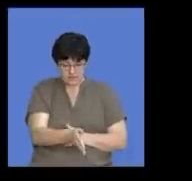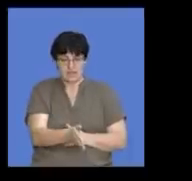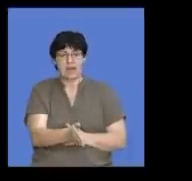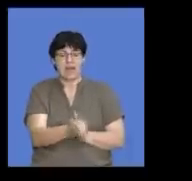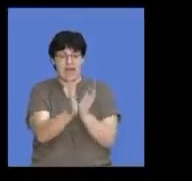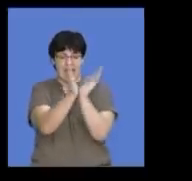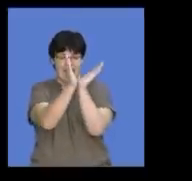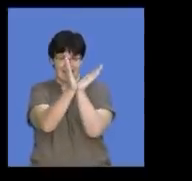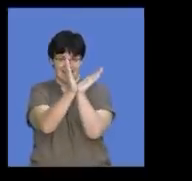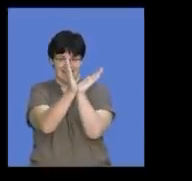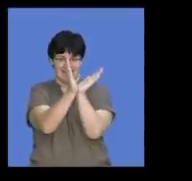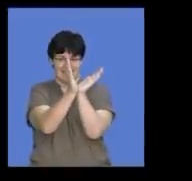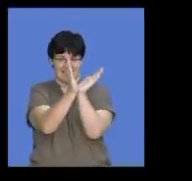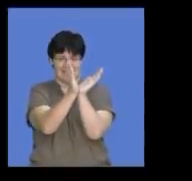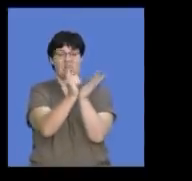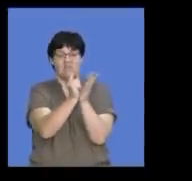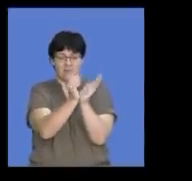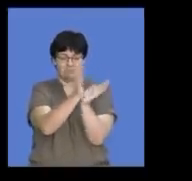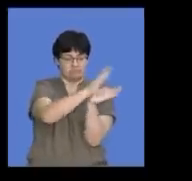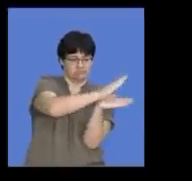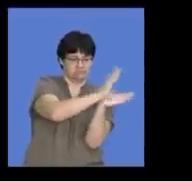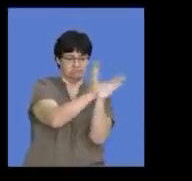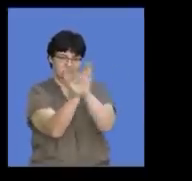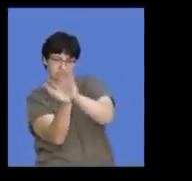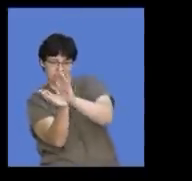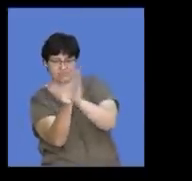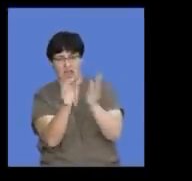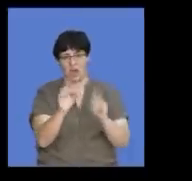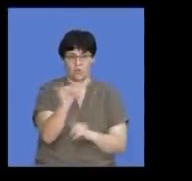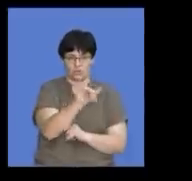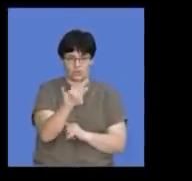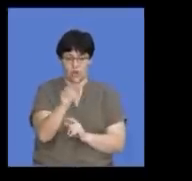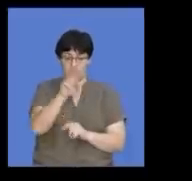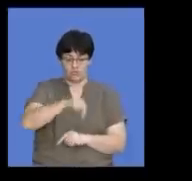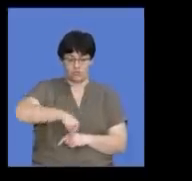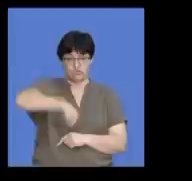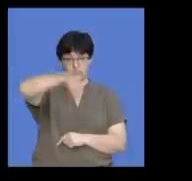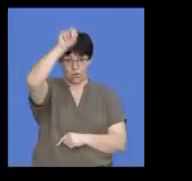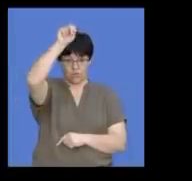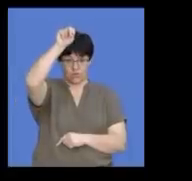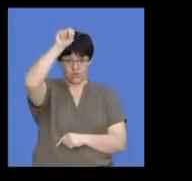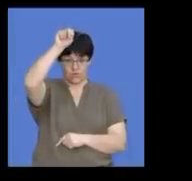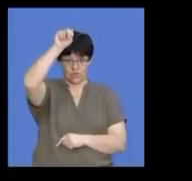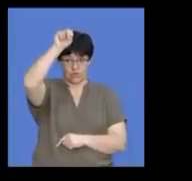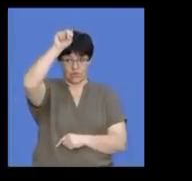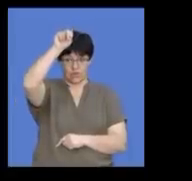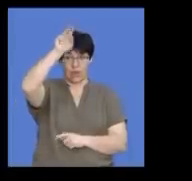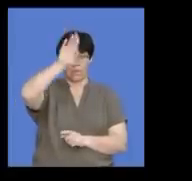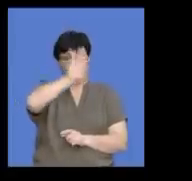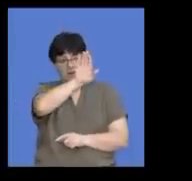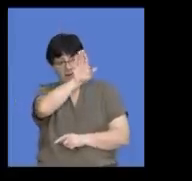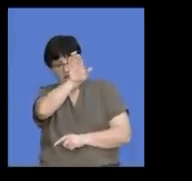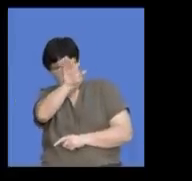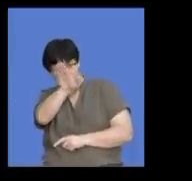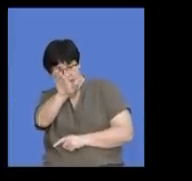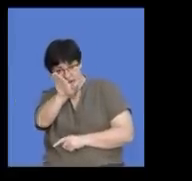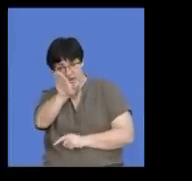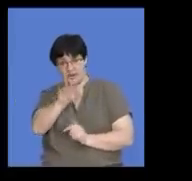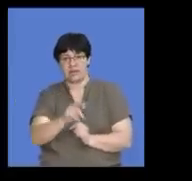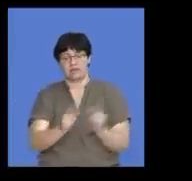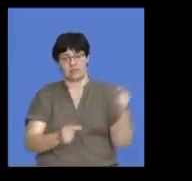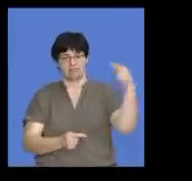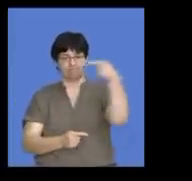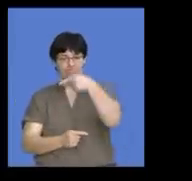at which the Earth is inclining. So your north pole is actually declining to that